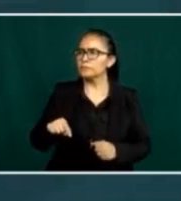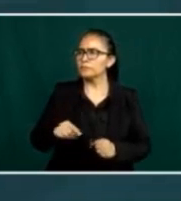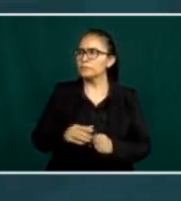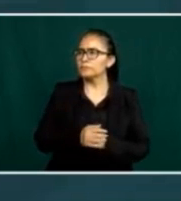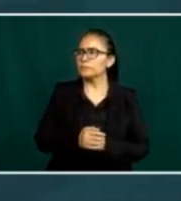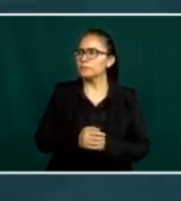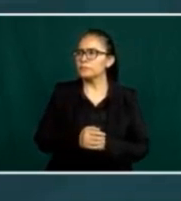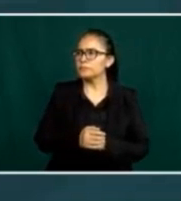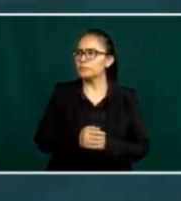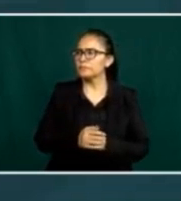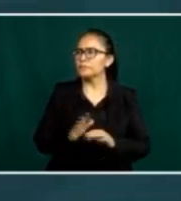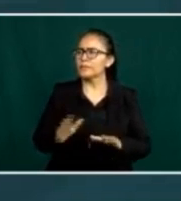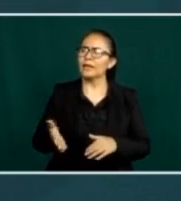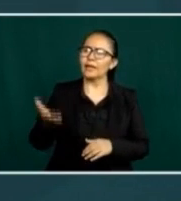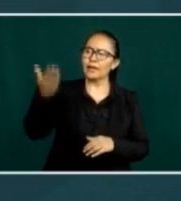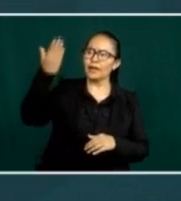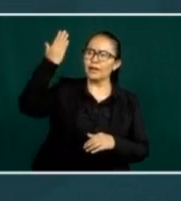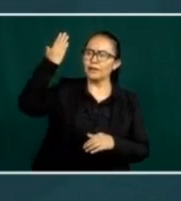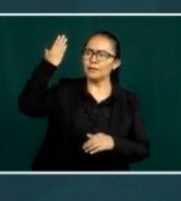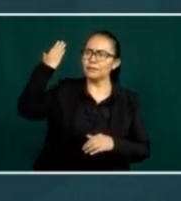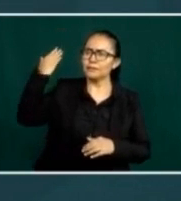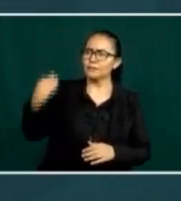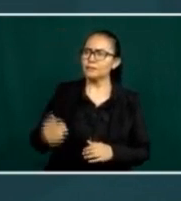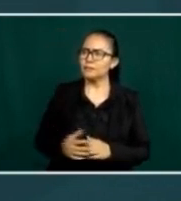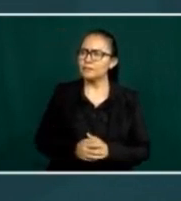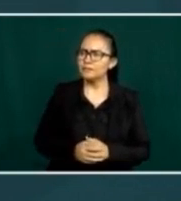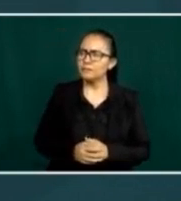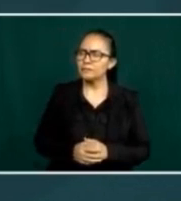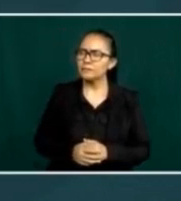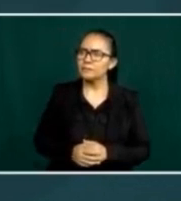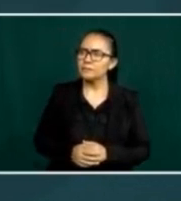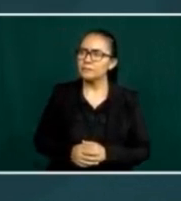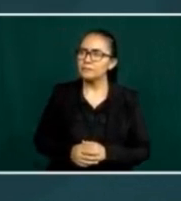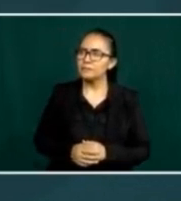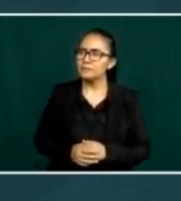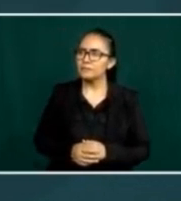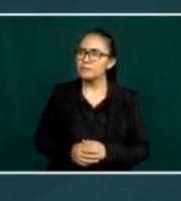that there's less inflation than before?